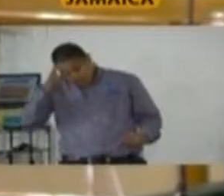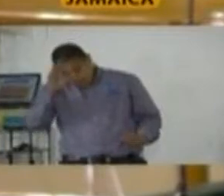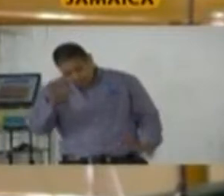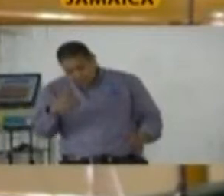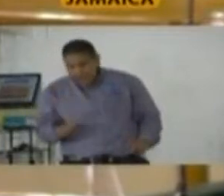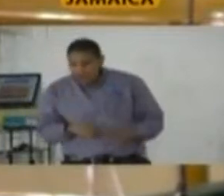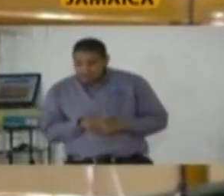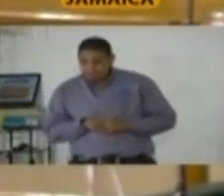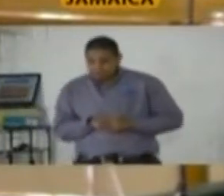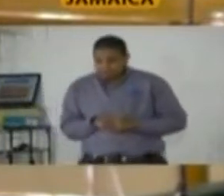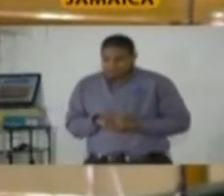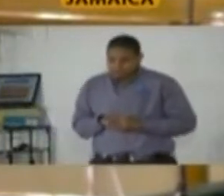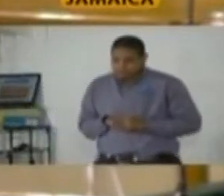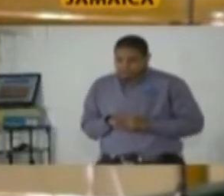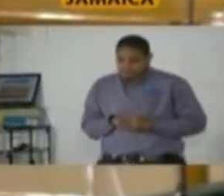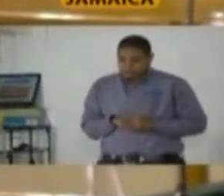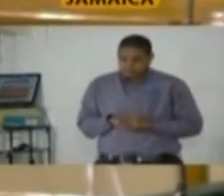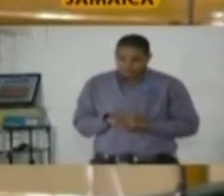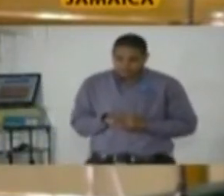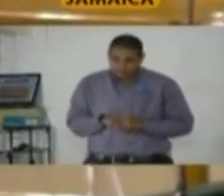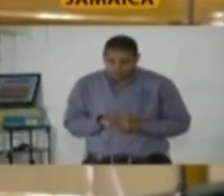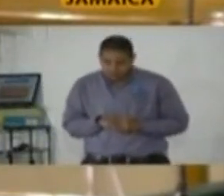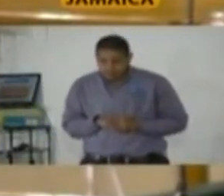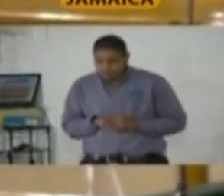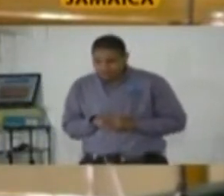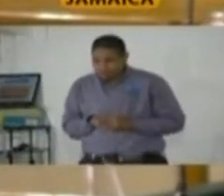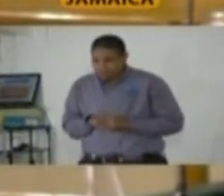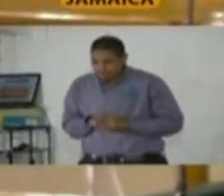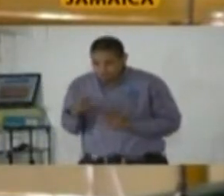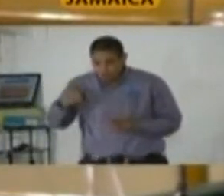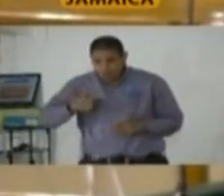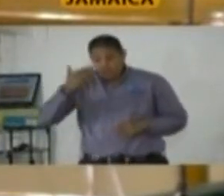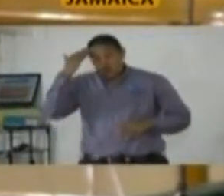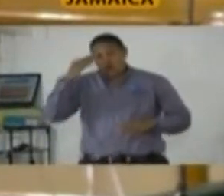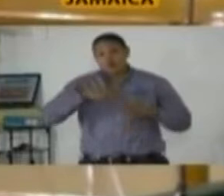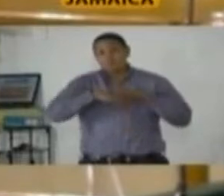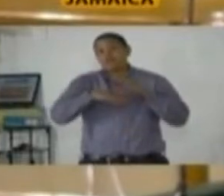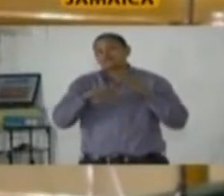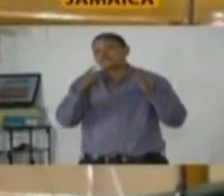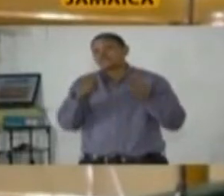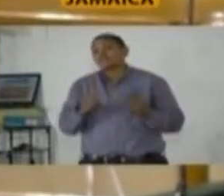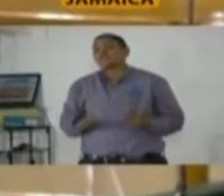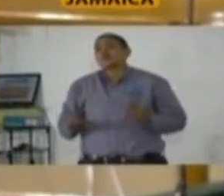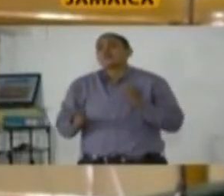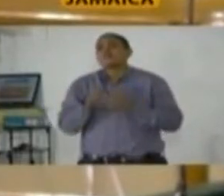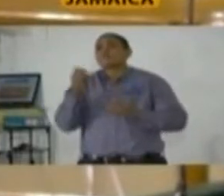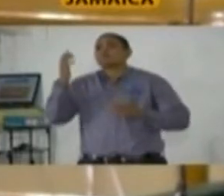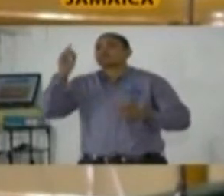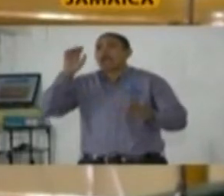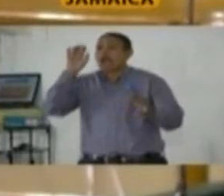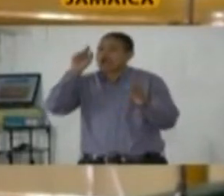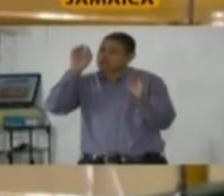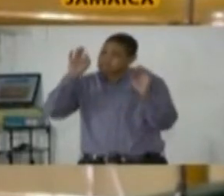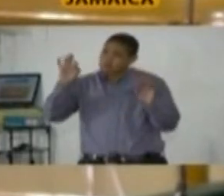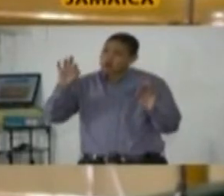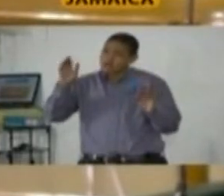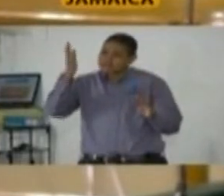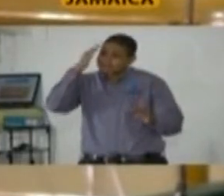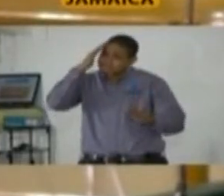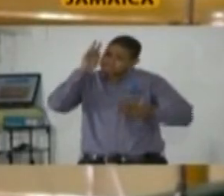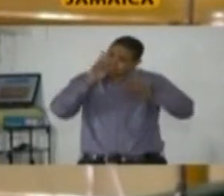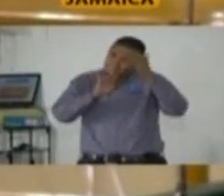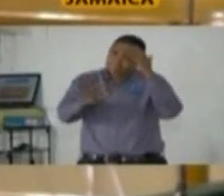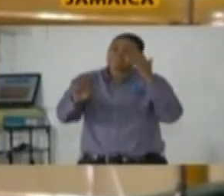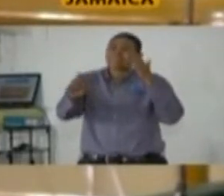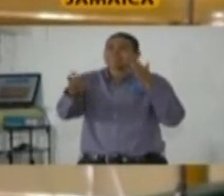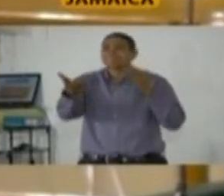We know, based on many different research results, that the most accurate predictor of academic achievement is not